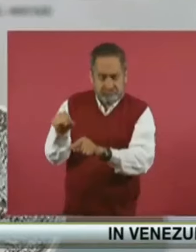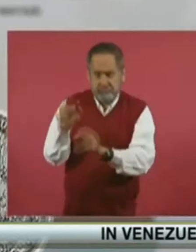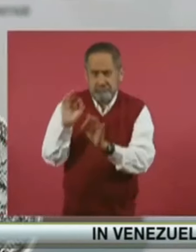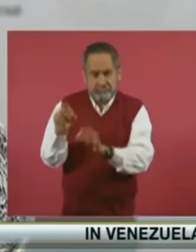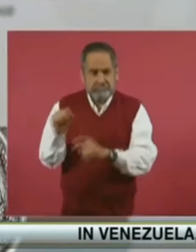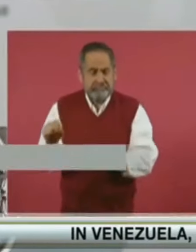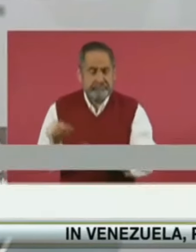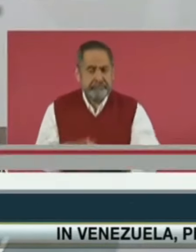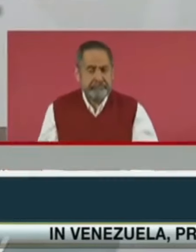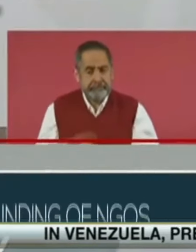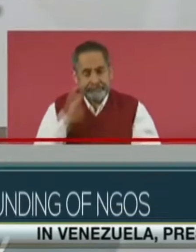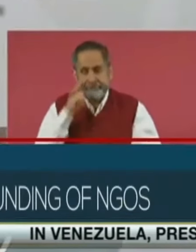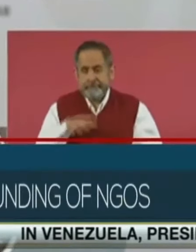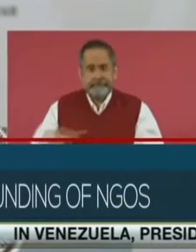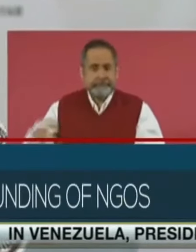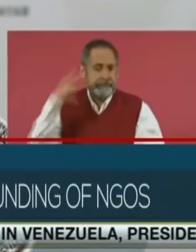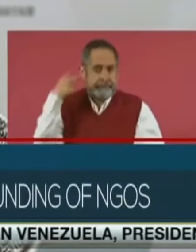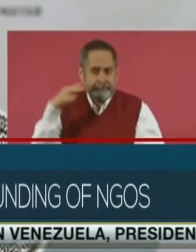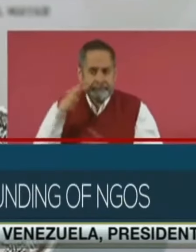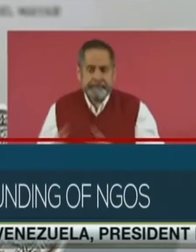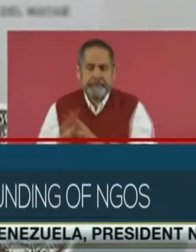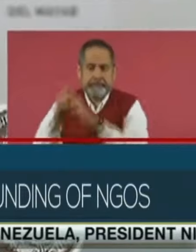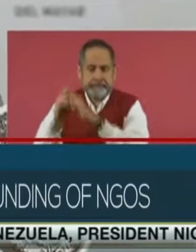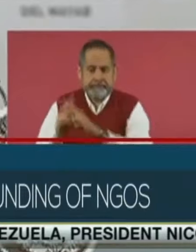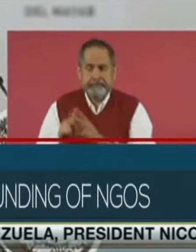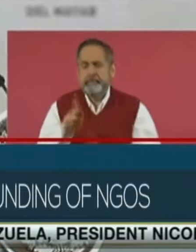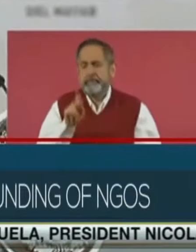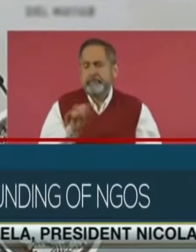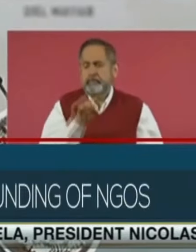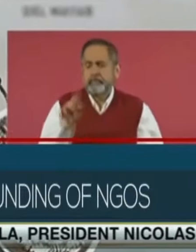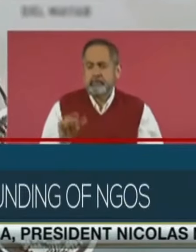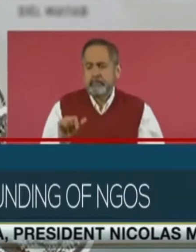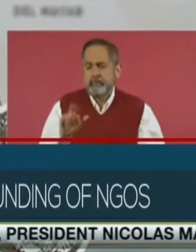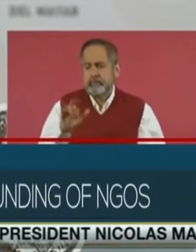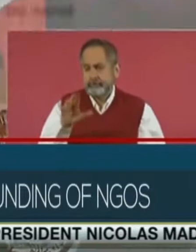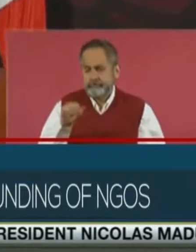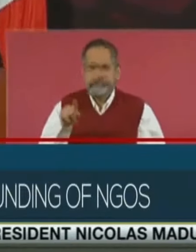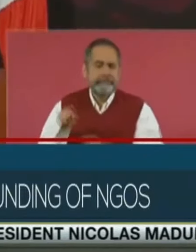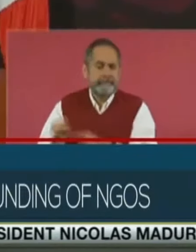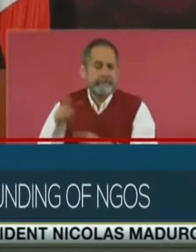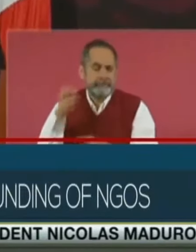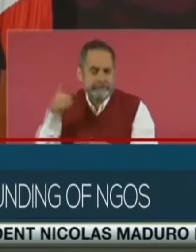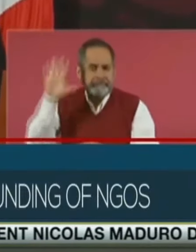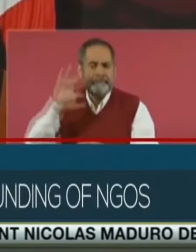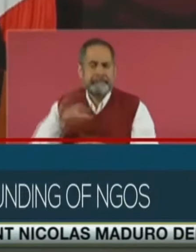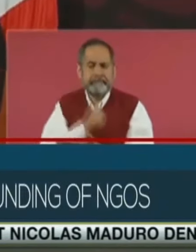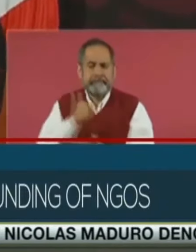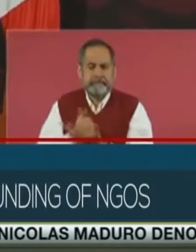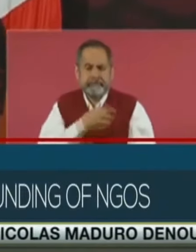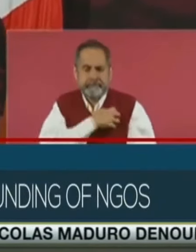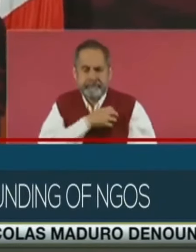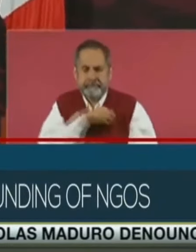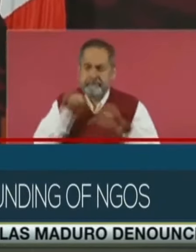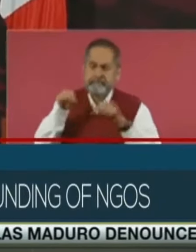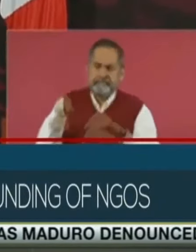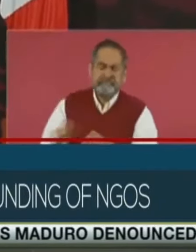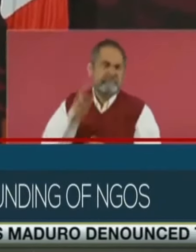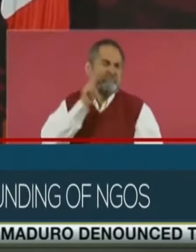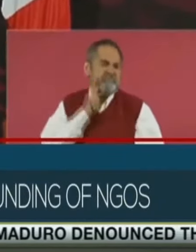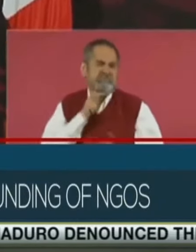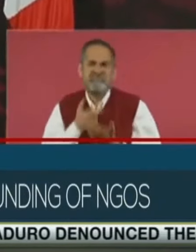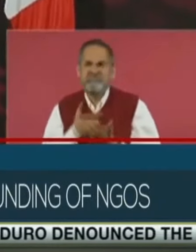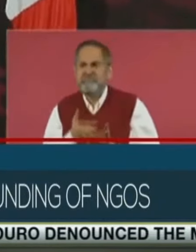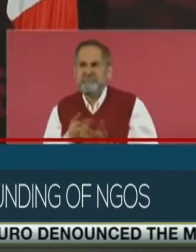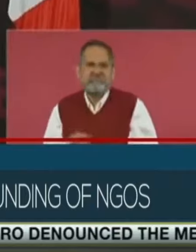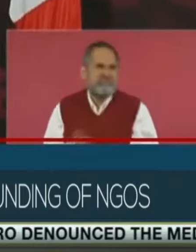organizations. Mexican President Andrés Manuel López Obrador stated that Washington's financing of electoral campaigns goes against